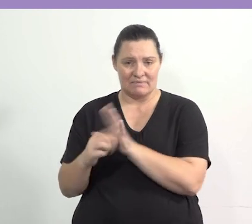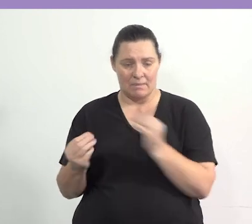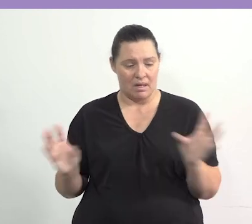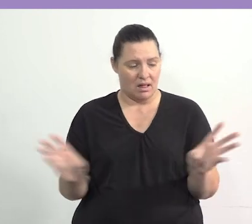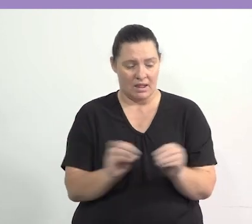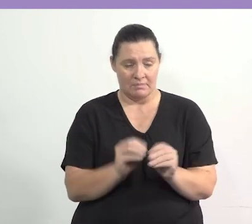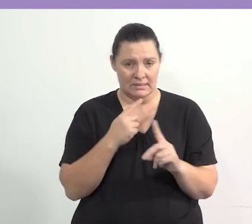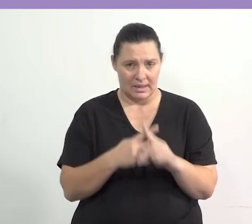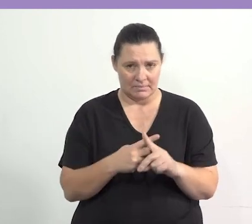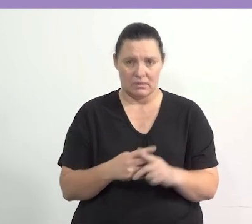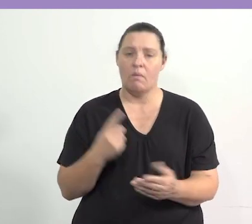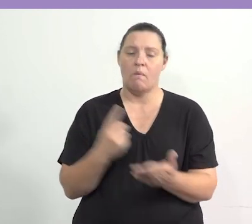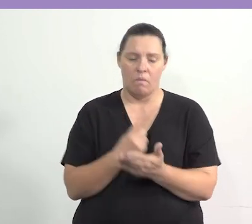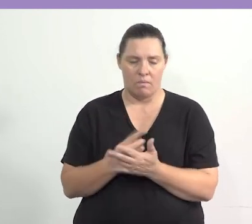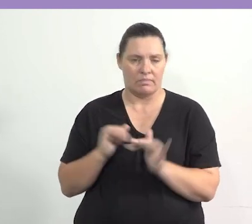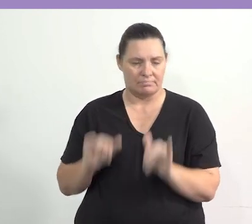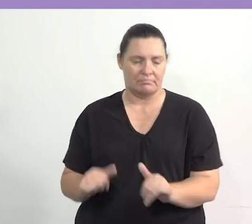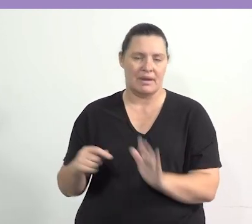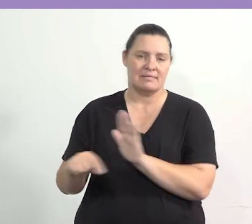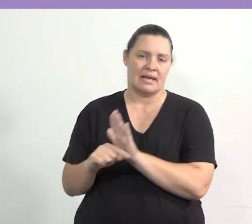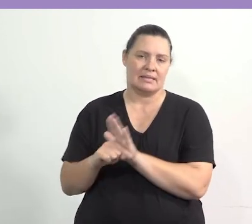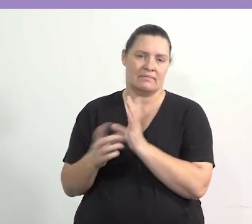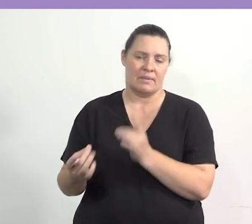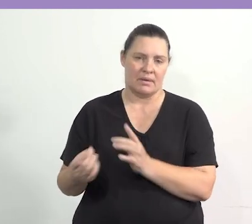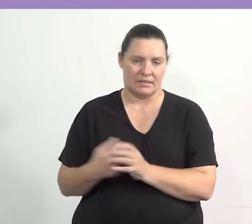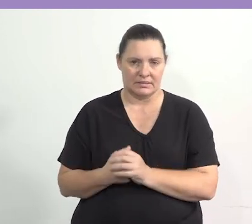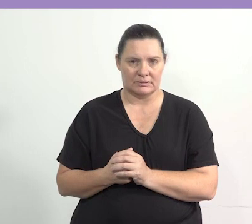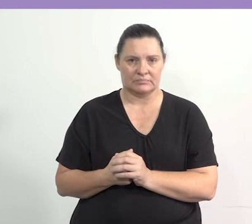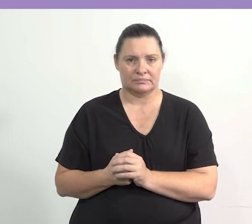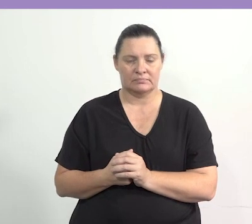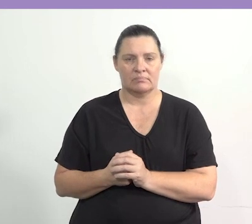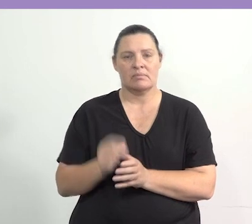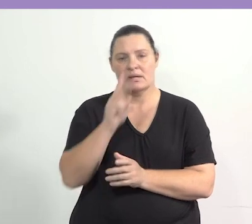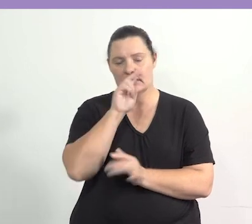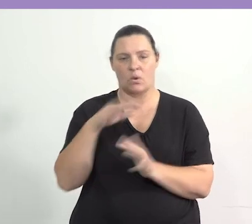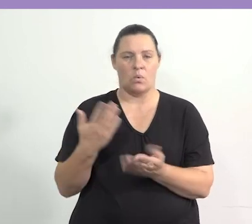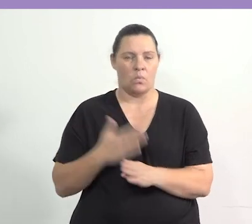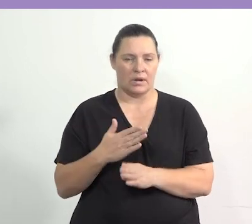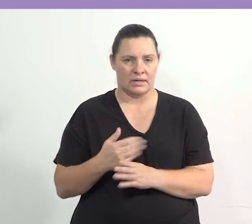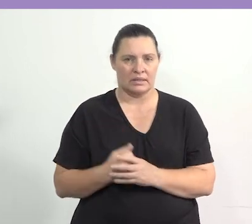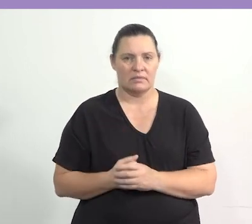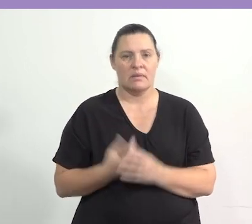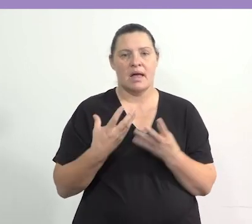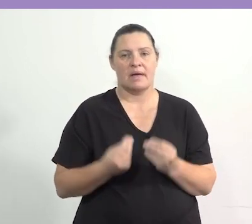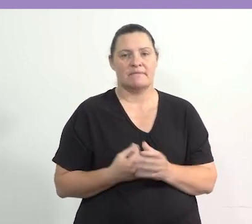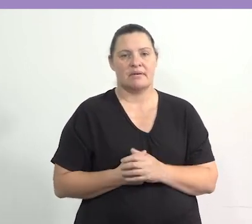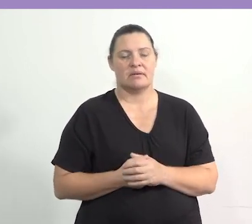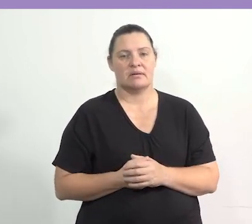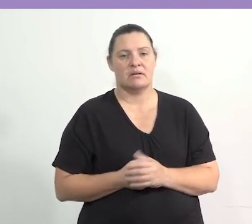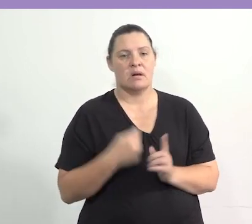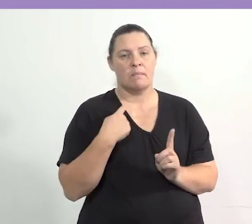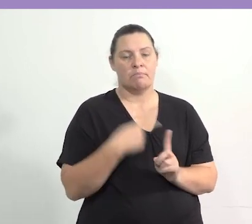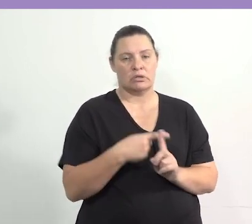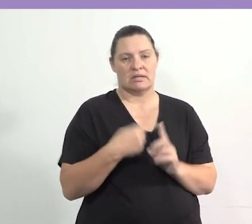a negative number is a negative number. Let's look at how this will work. So if I am